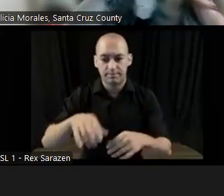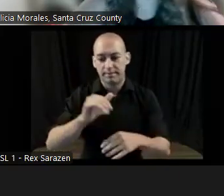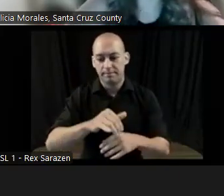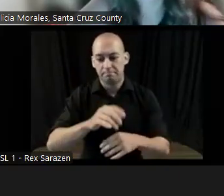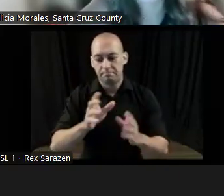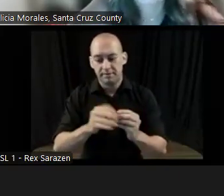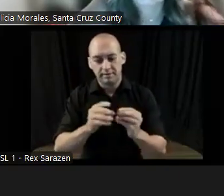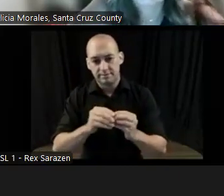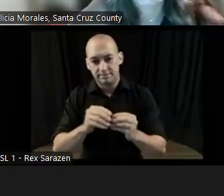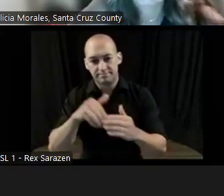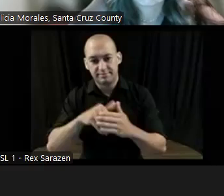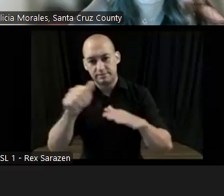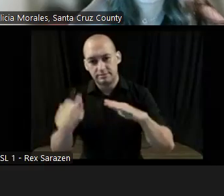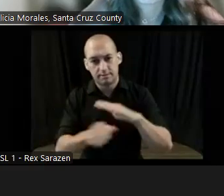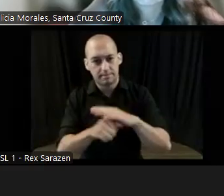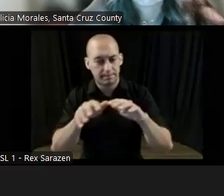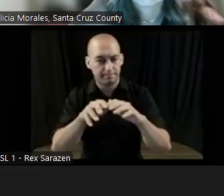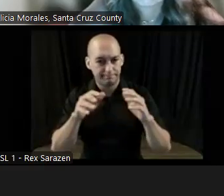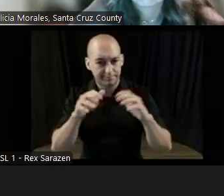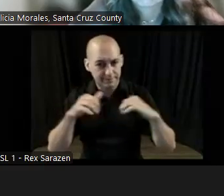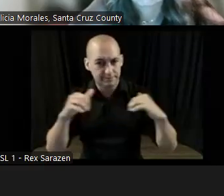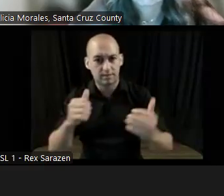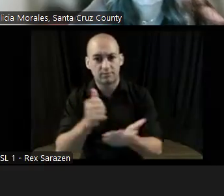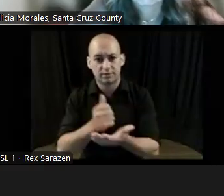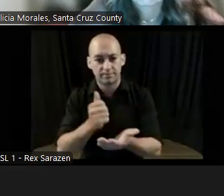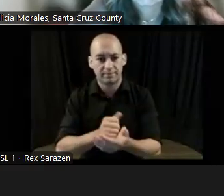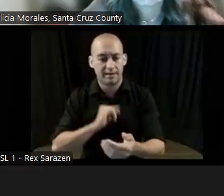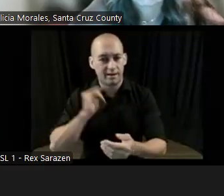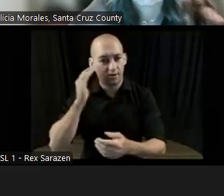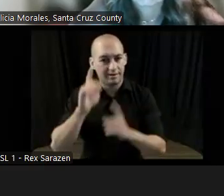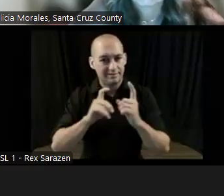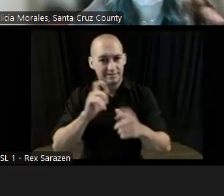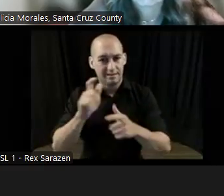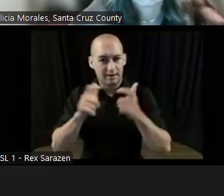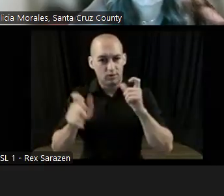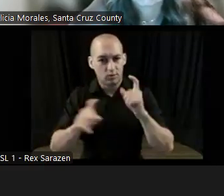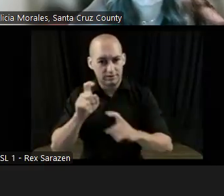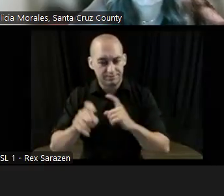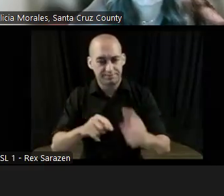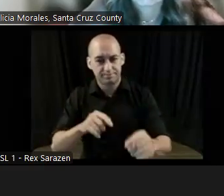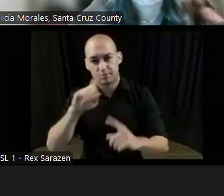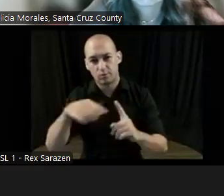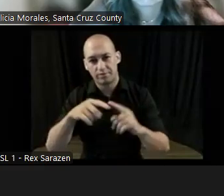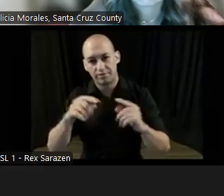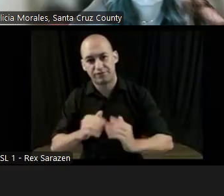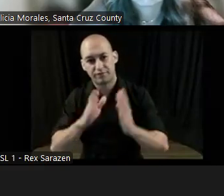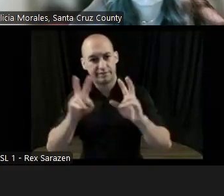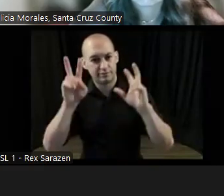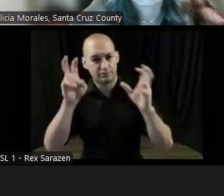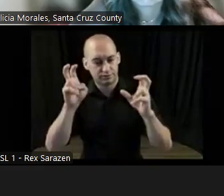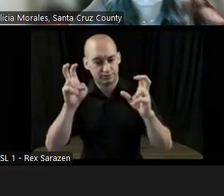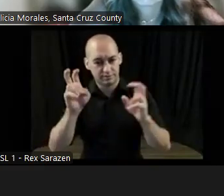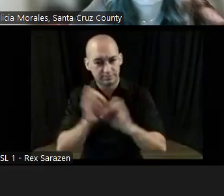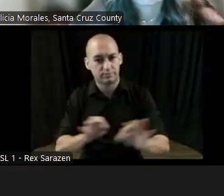helpful. I know I was asking like a lot of questions, but I think when we're tackling issues that are so complex, it's really important that we ground ourselves in